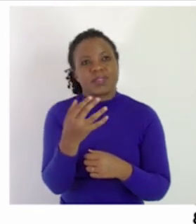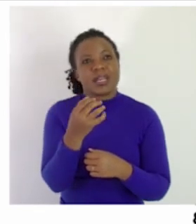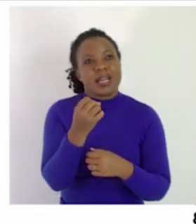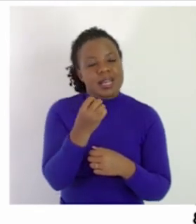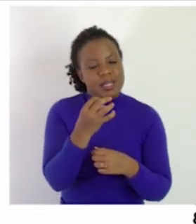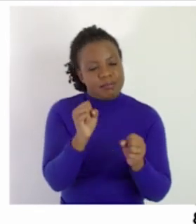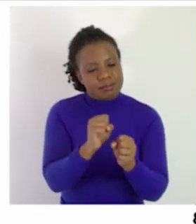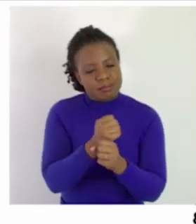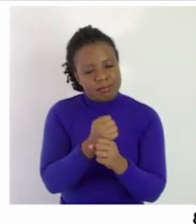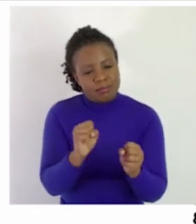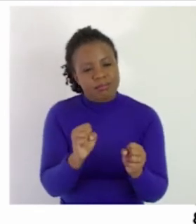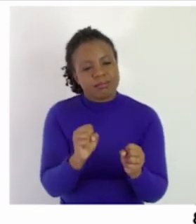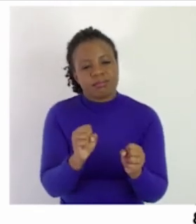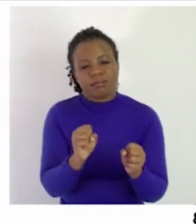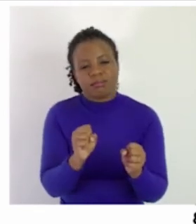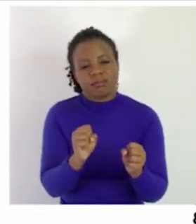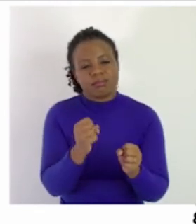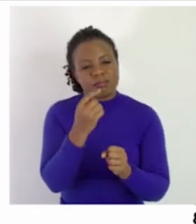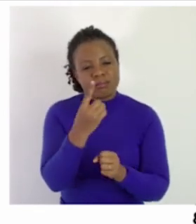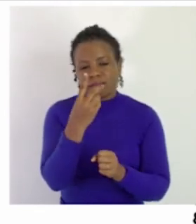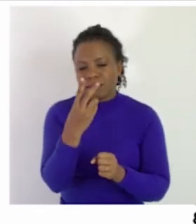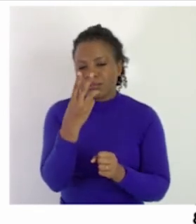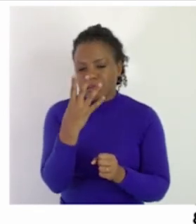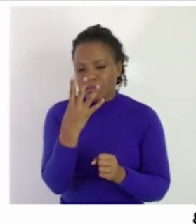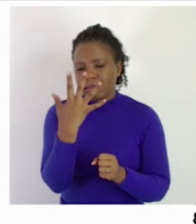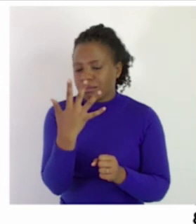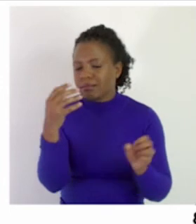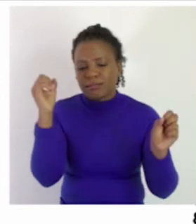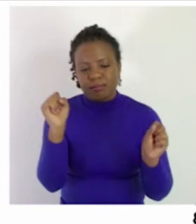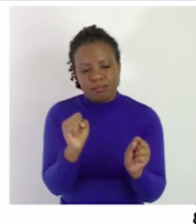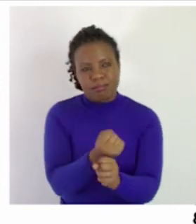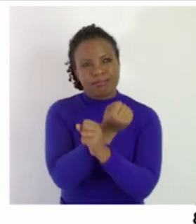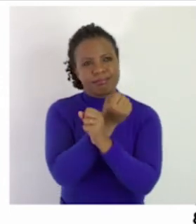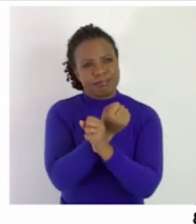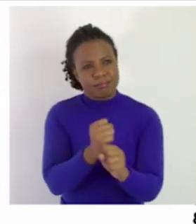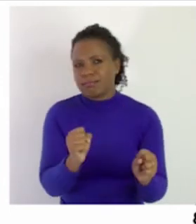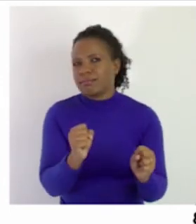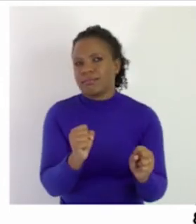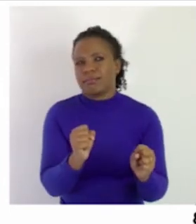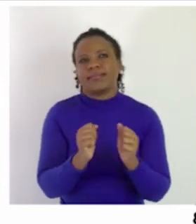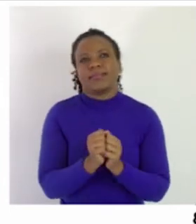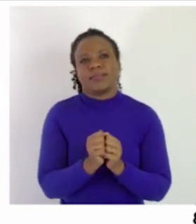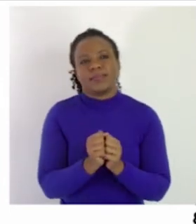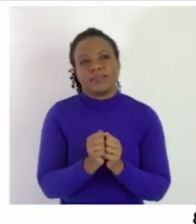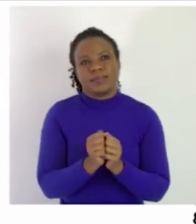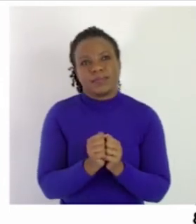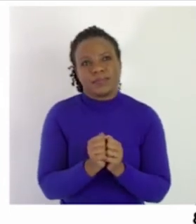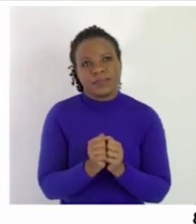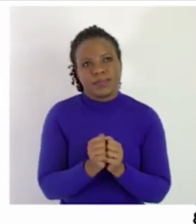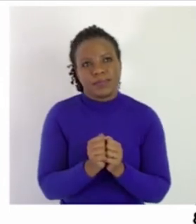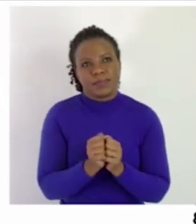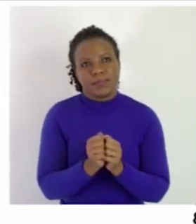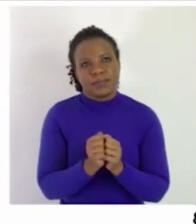then uncountable, these are the things which we cannot count. All right. And also